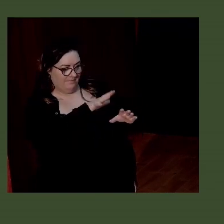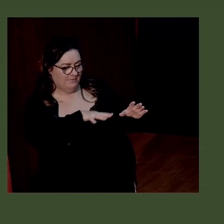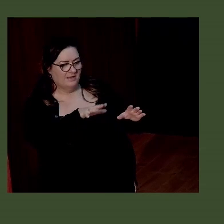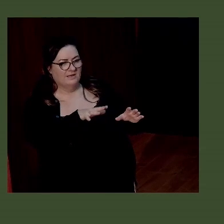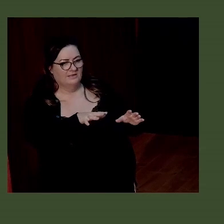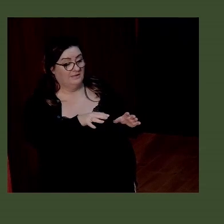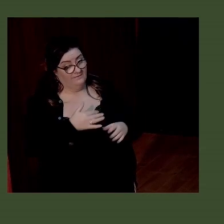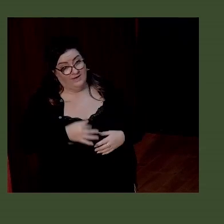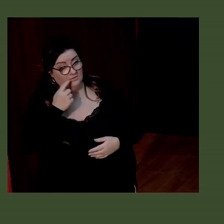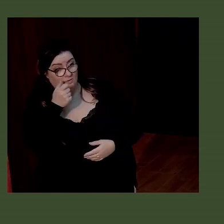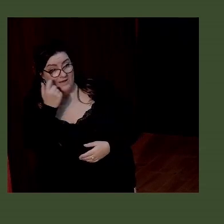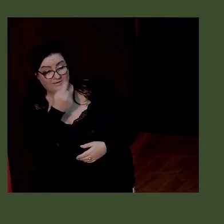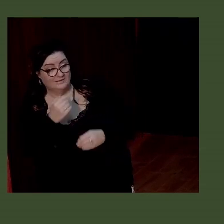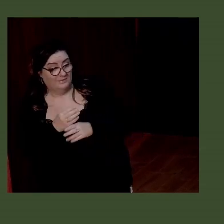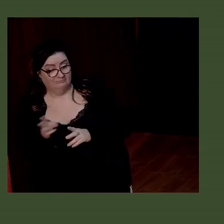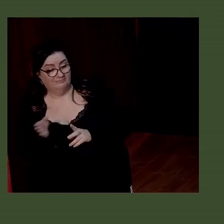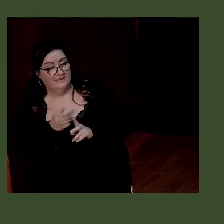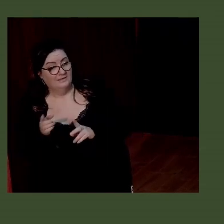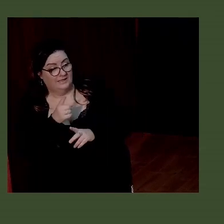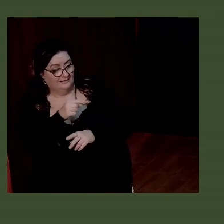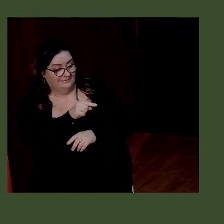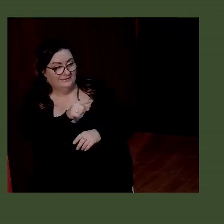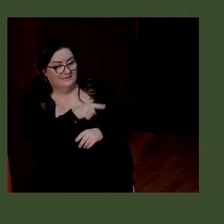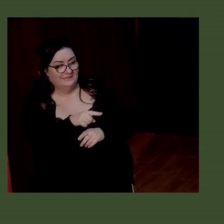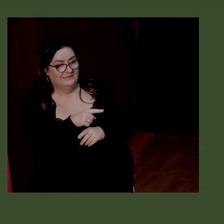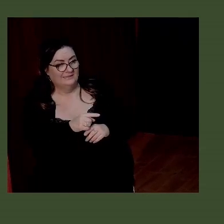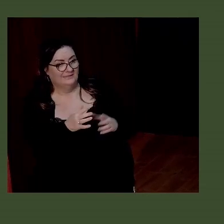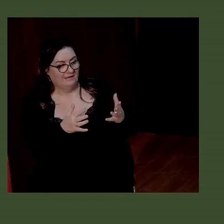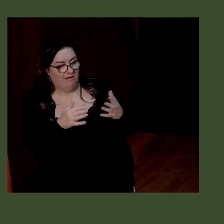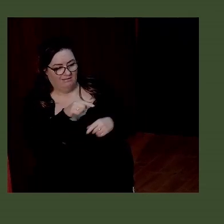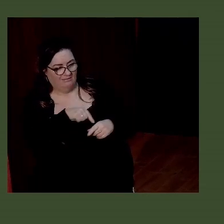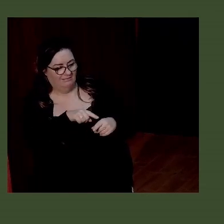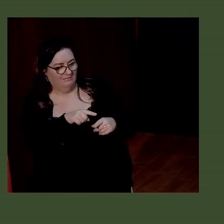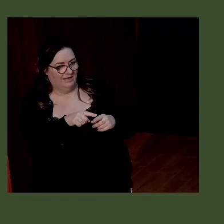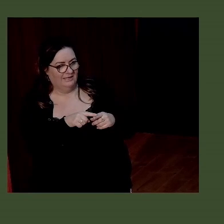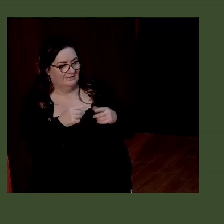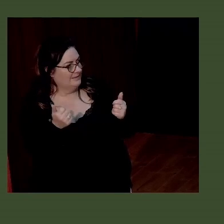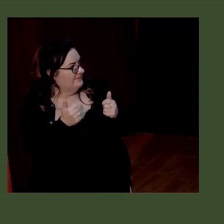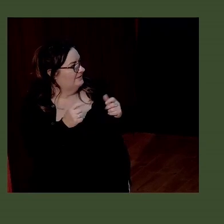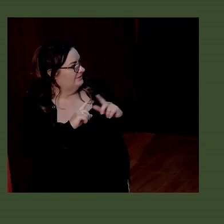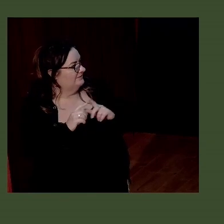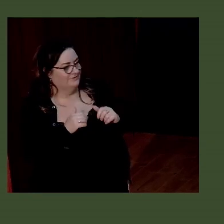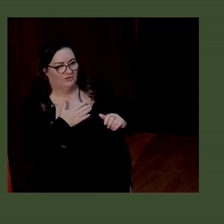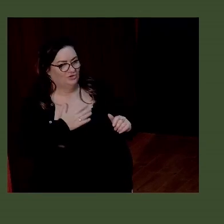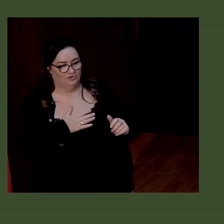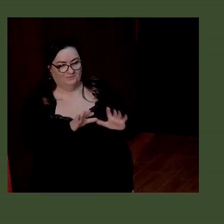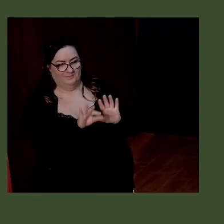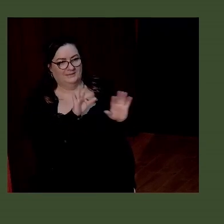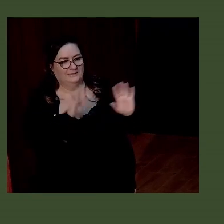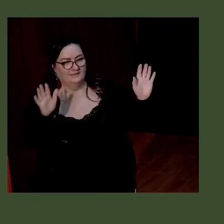have found no evidence, by the way, of the suggestion that some have made that these are deeply Kabbalistic symbols and that they are